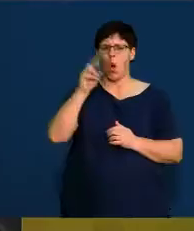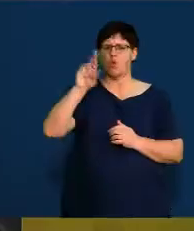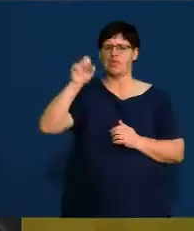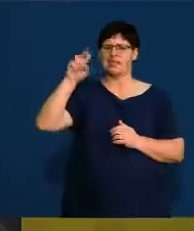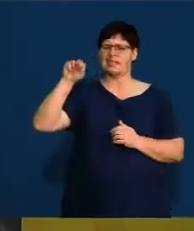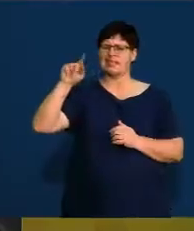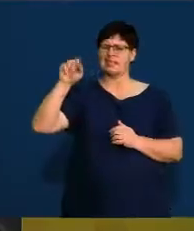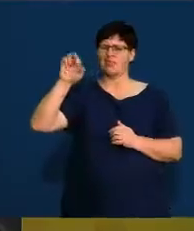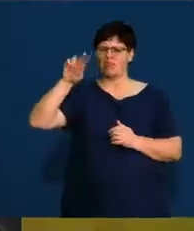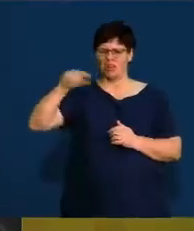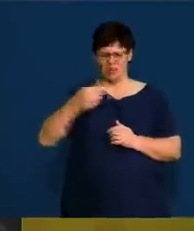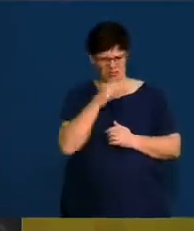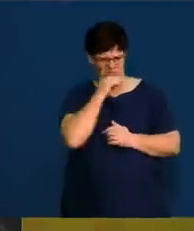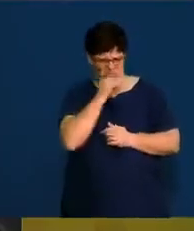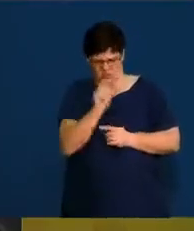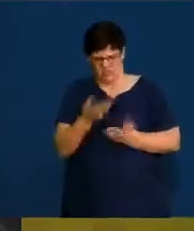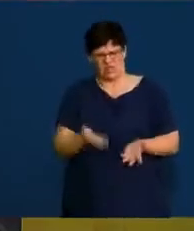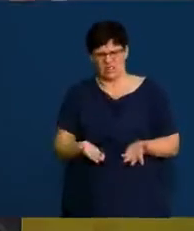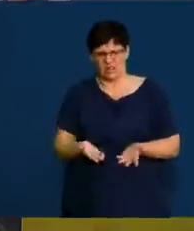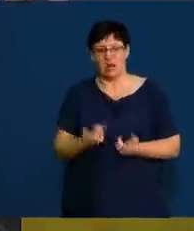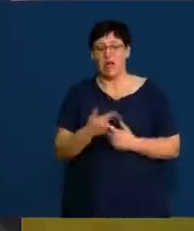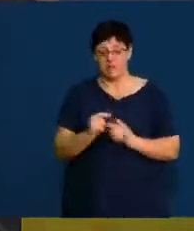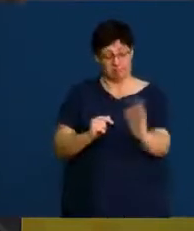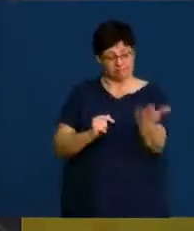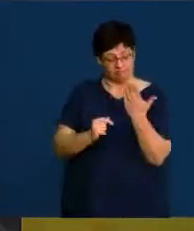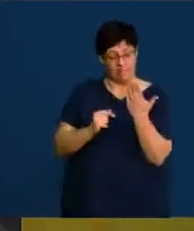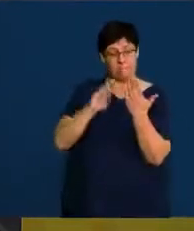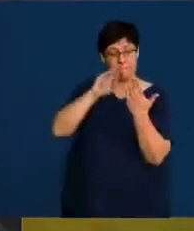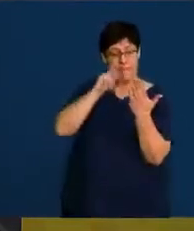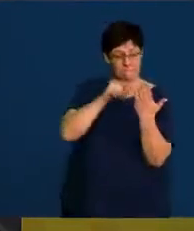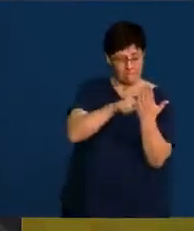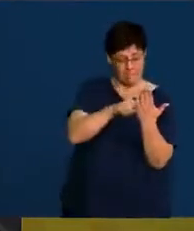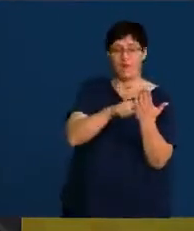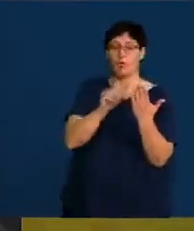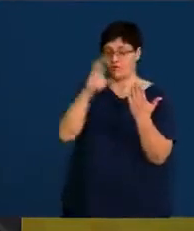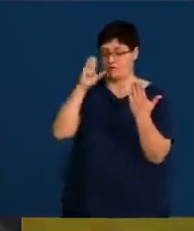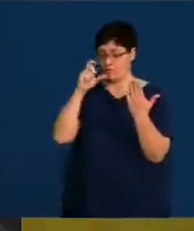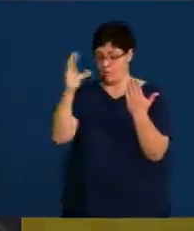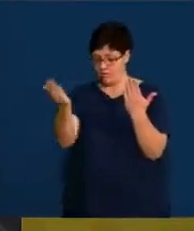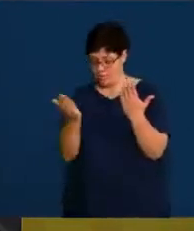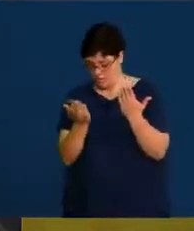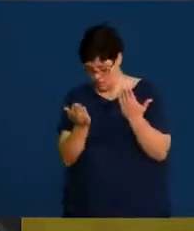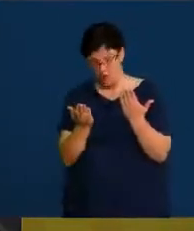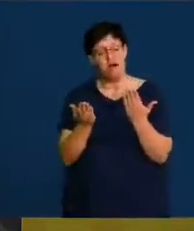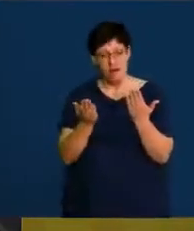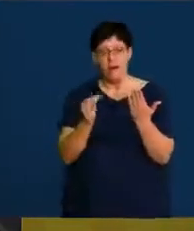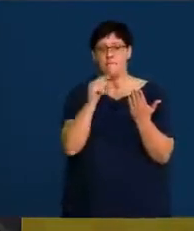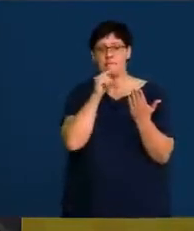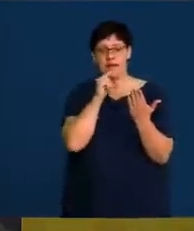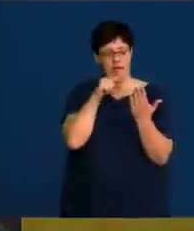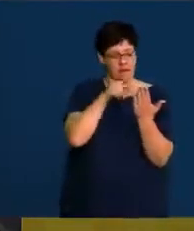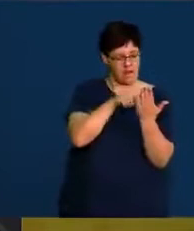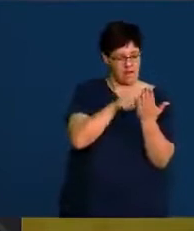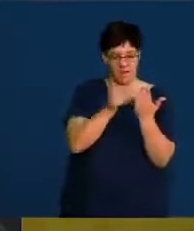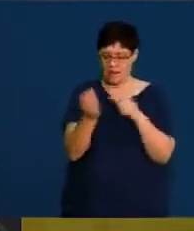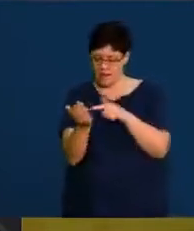It simply means when you get your topographical map and your orthophoto map, you have to be able to locate